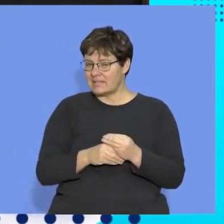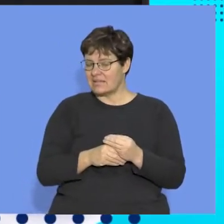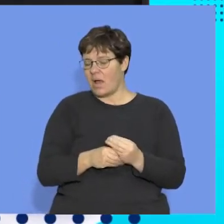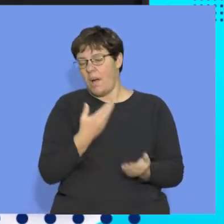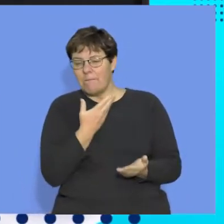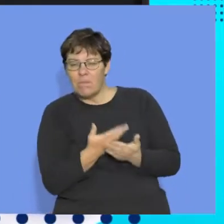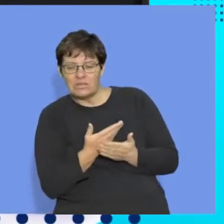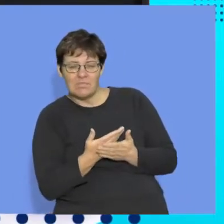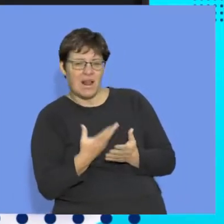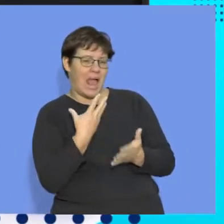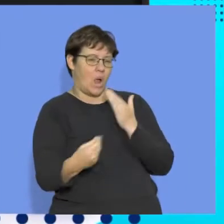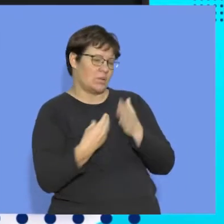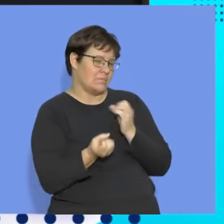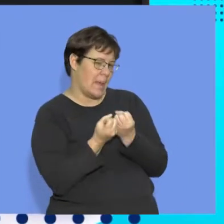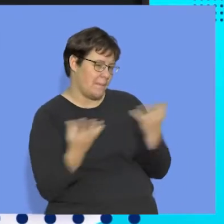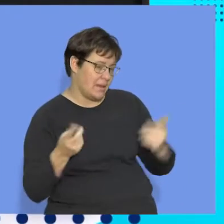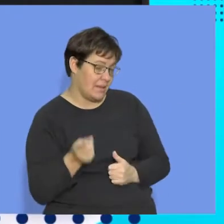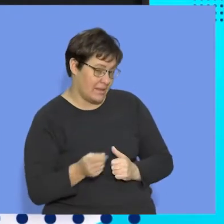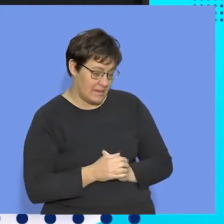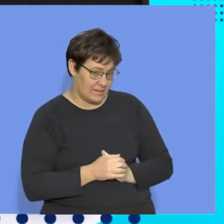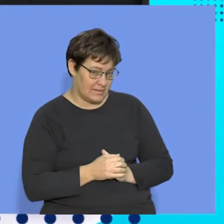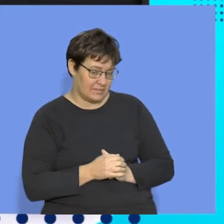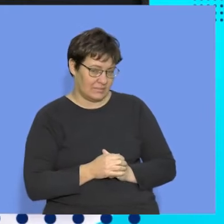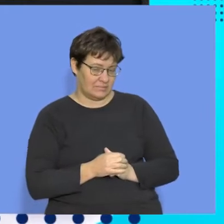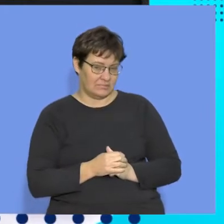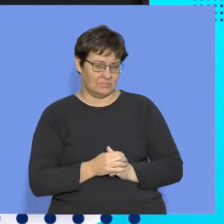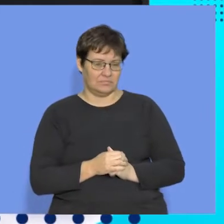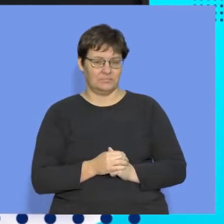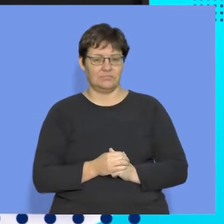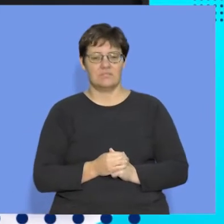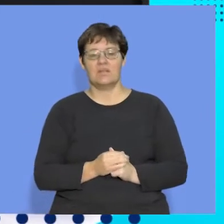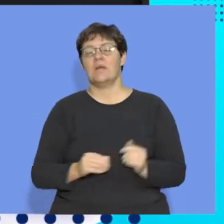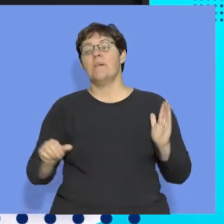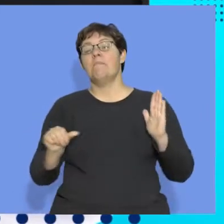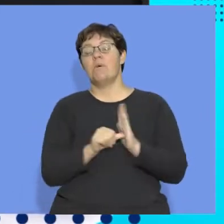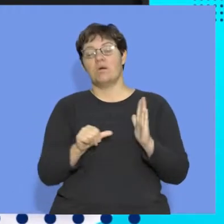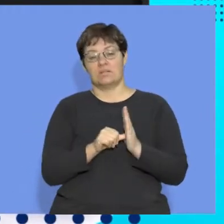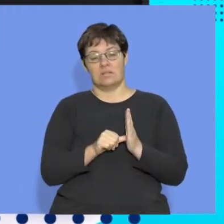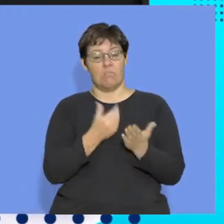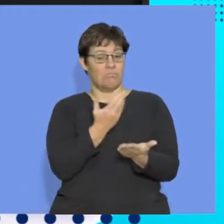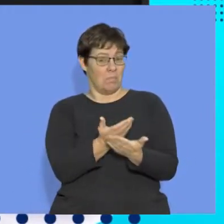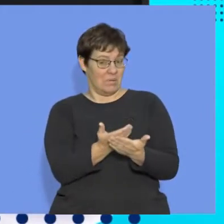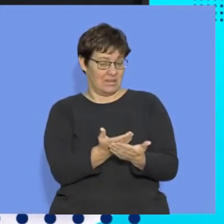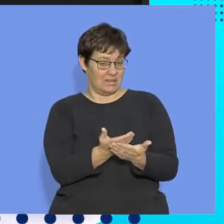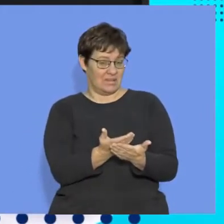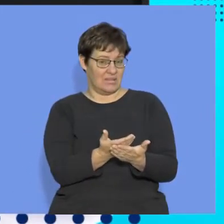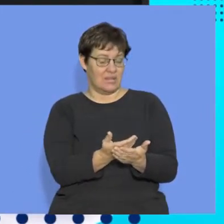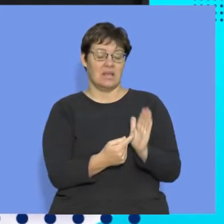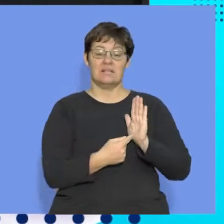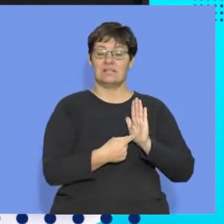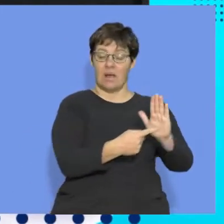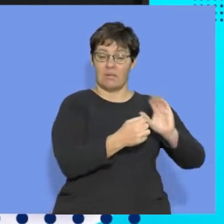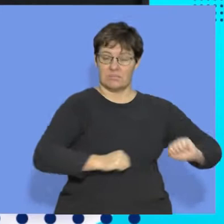total possible outcome. Are we all together? Okay. So very important, the probability to understand what is a sample